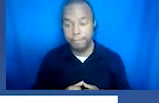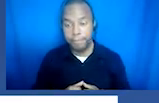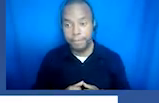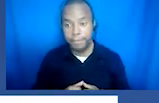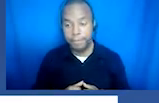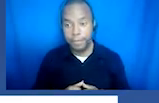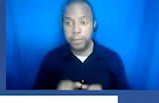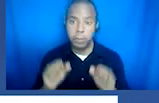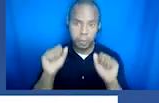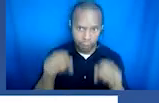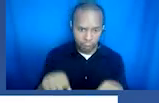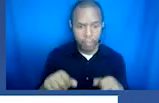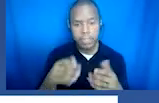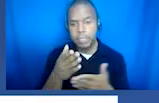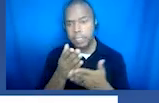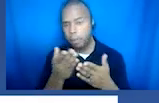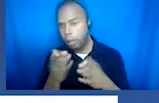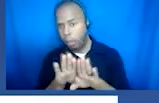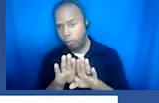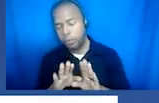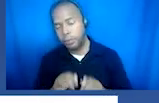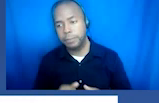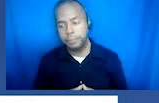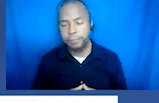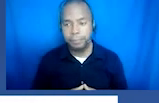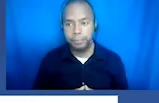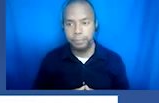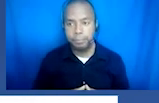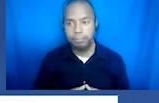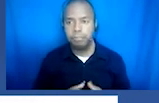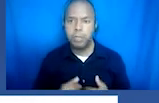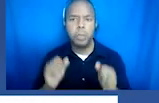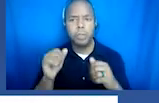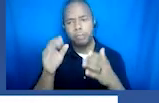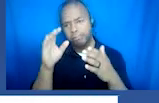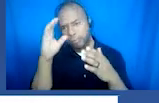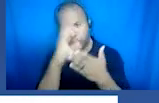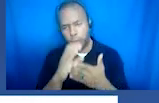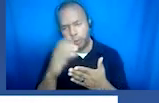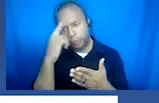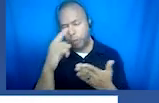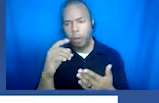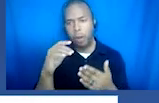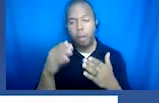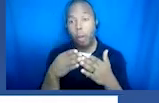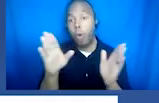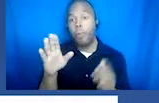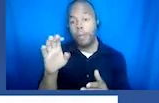can be ones that are closed, because you can search by open enrollment.